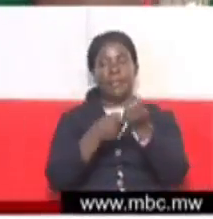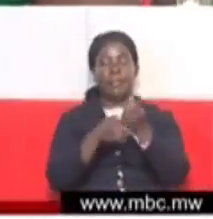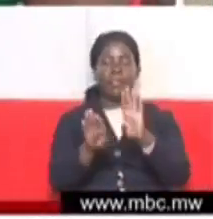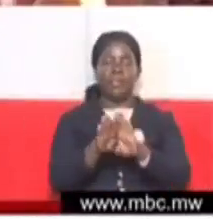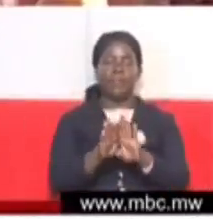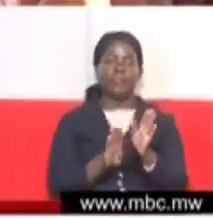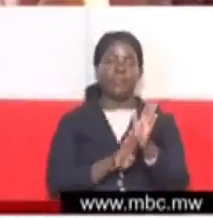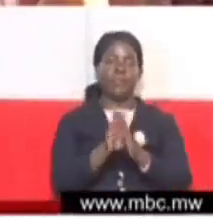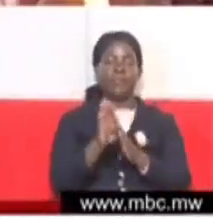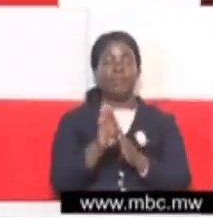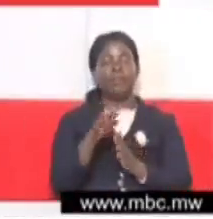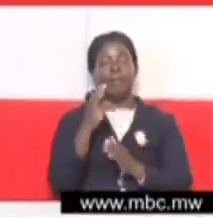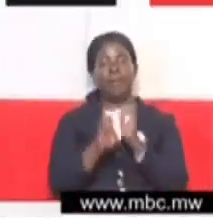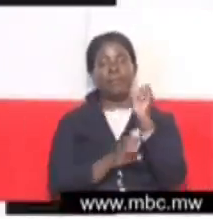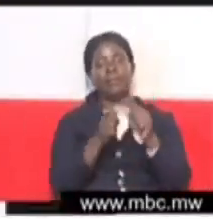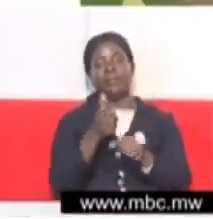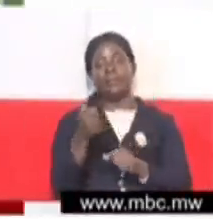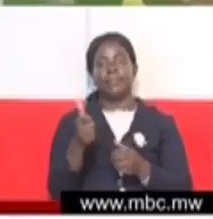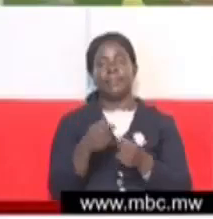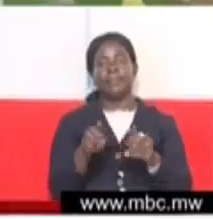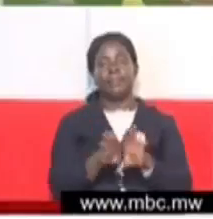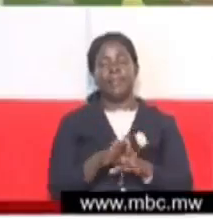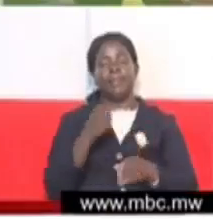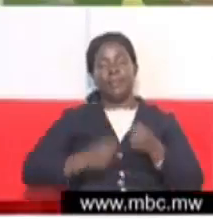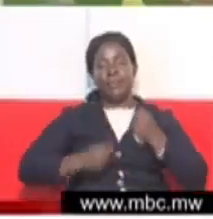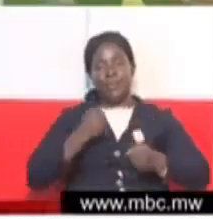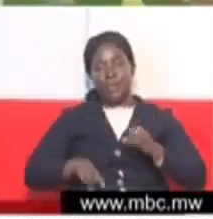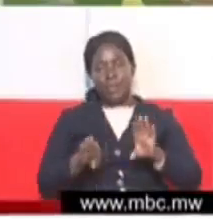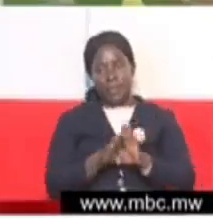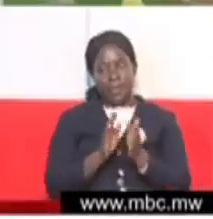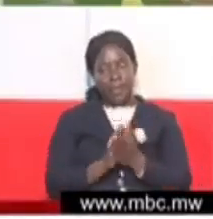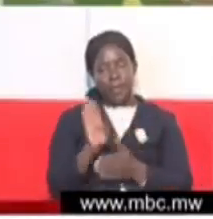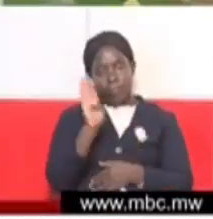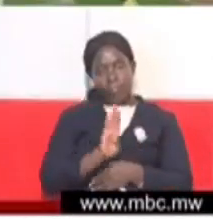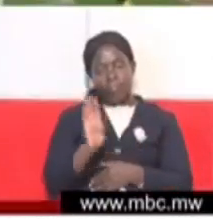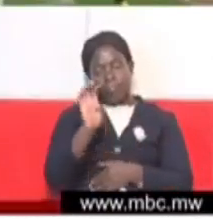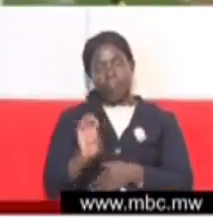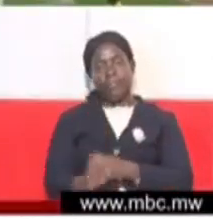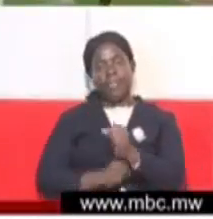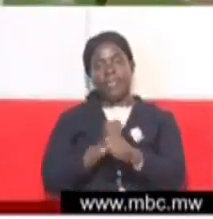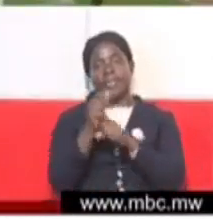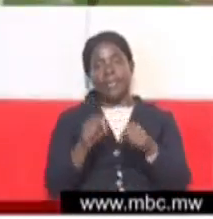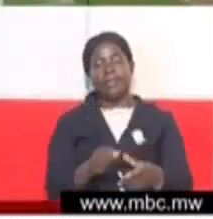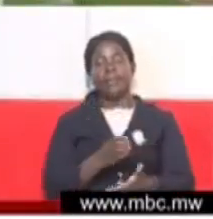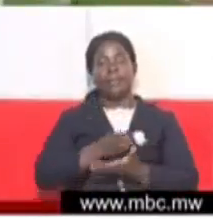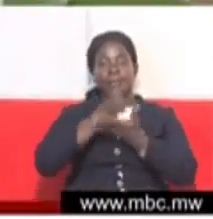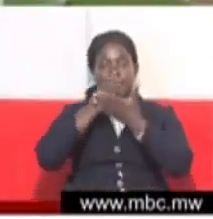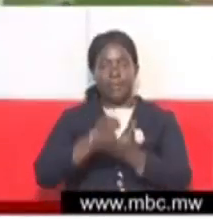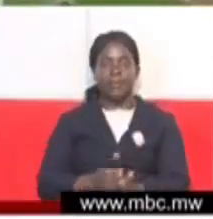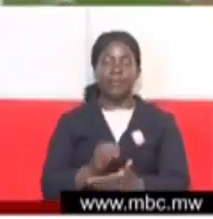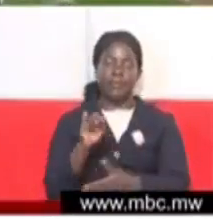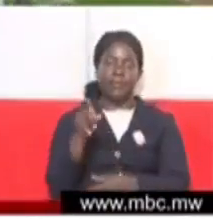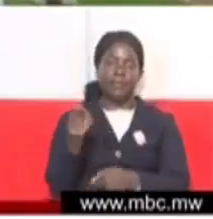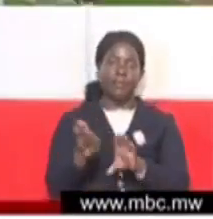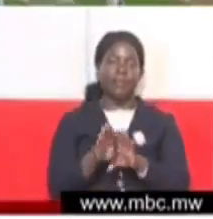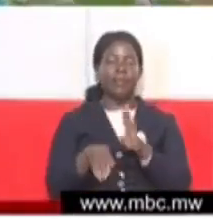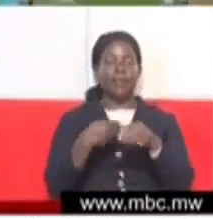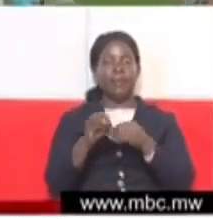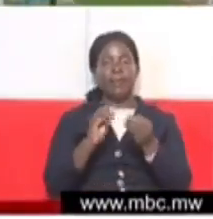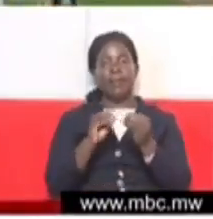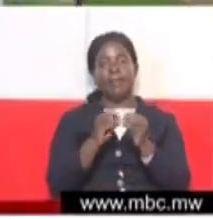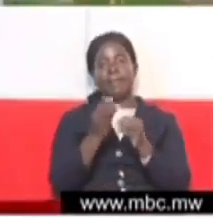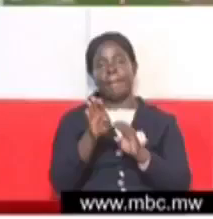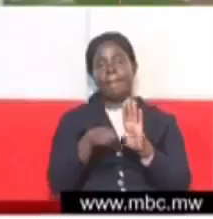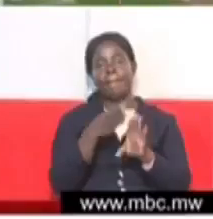of the country's tourism sector. And in sports, Blue Eagles are this year's FDH Bank Cup champions after beating defending